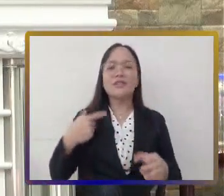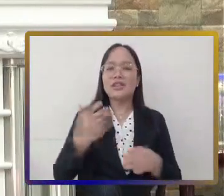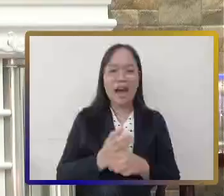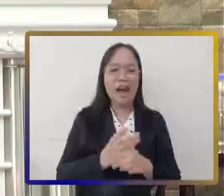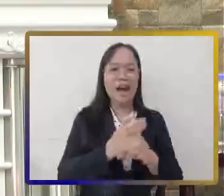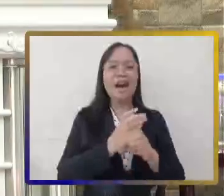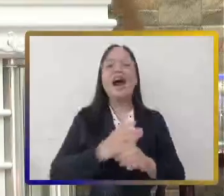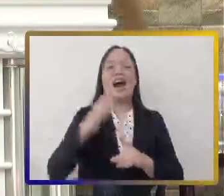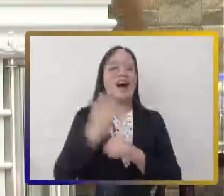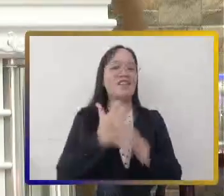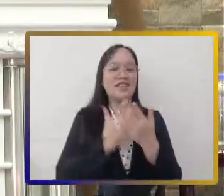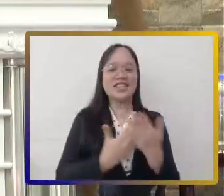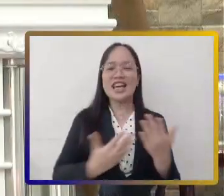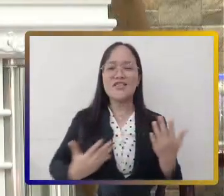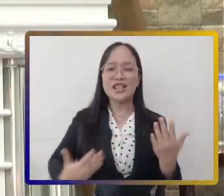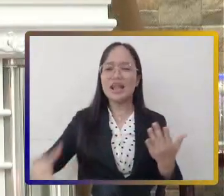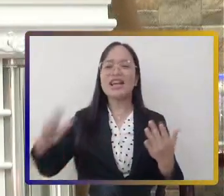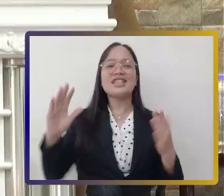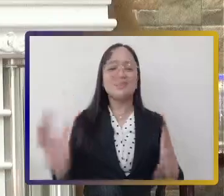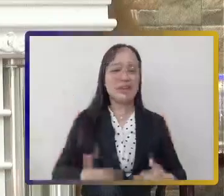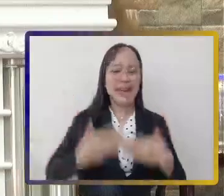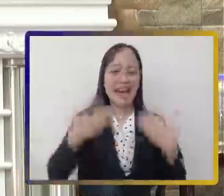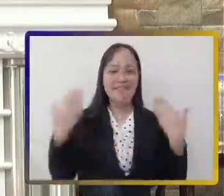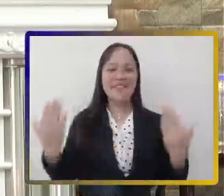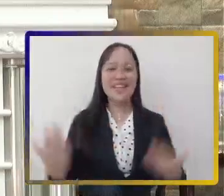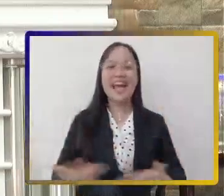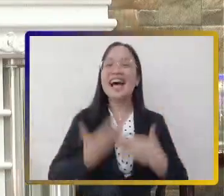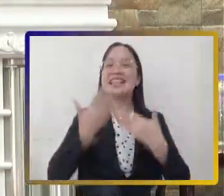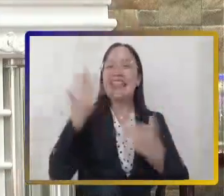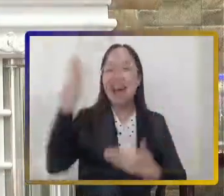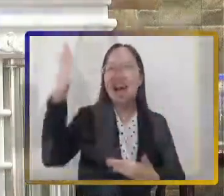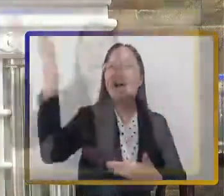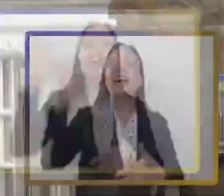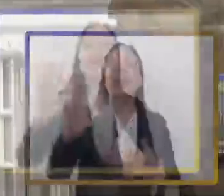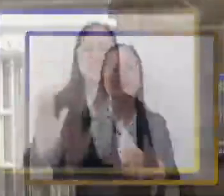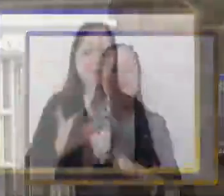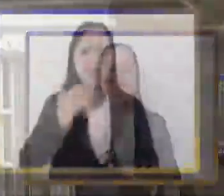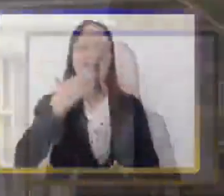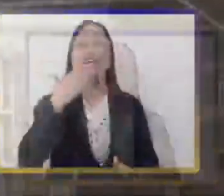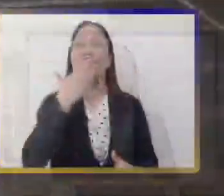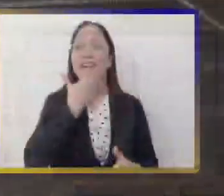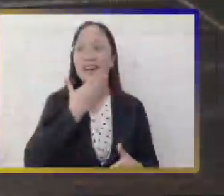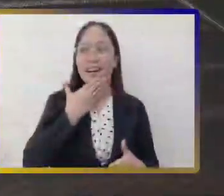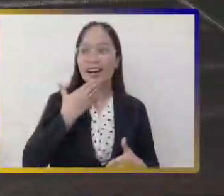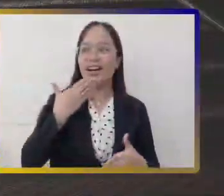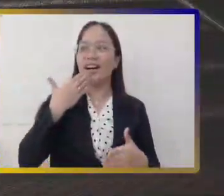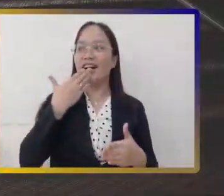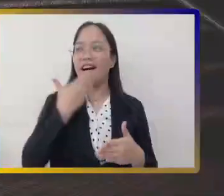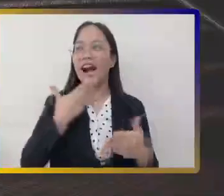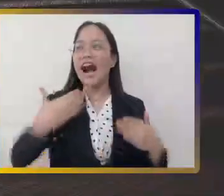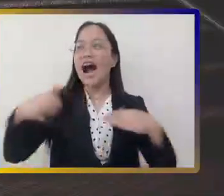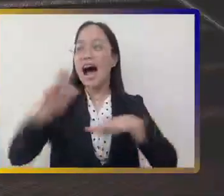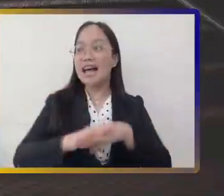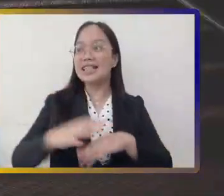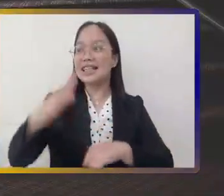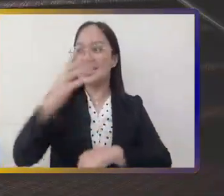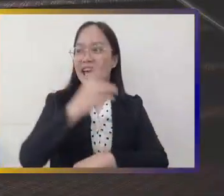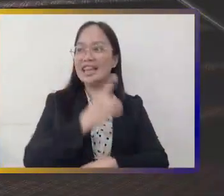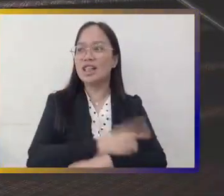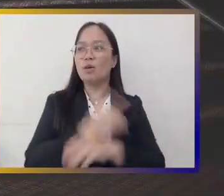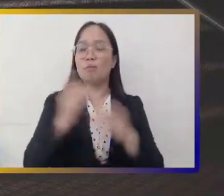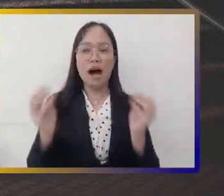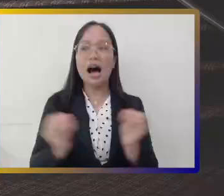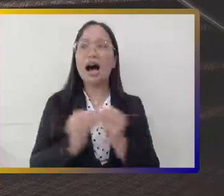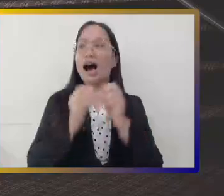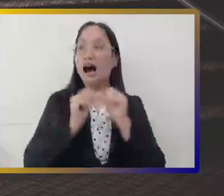have to care. Everything will just be happiness there. Sweeter as the days